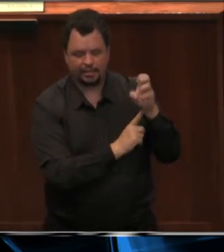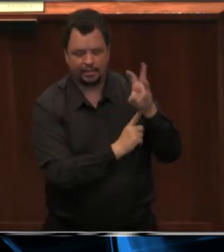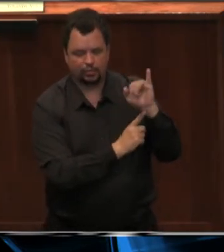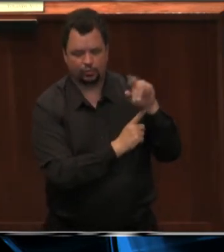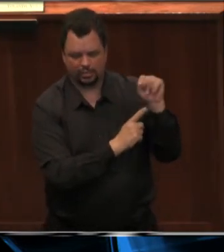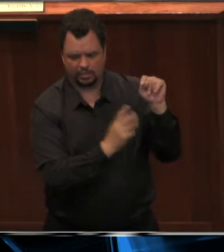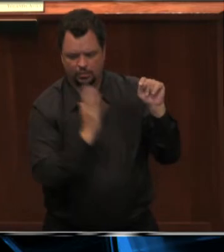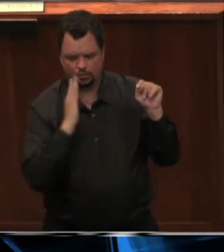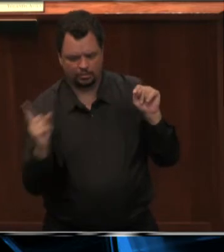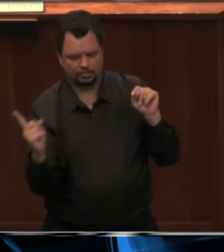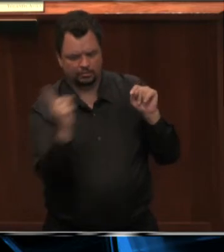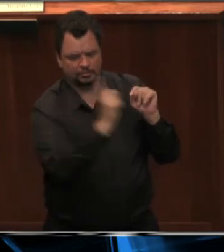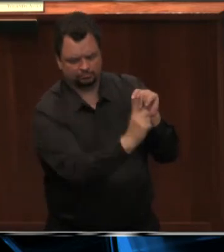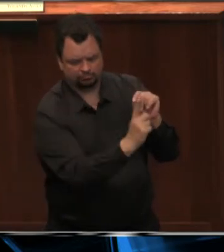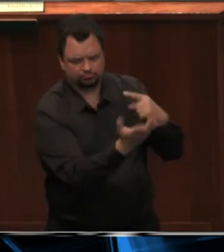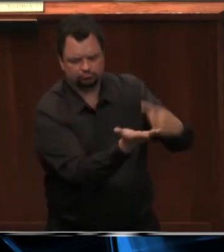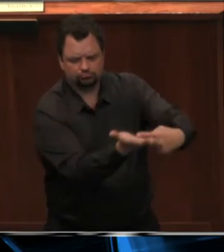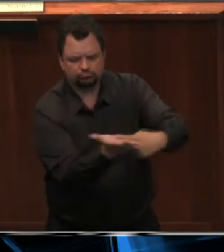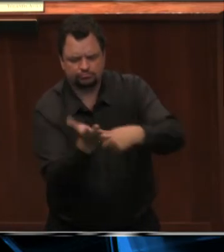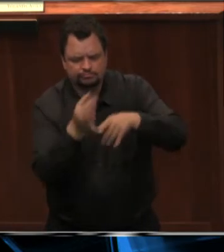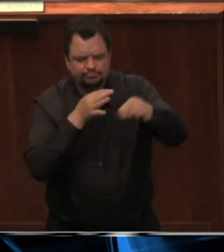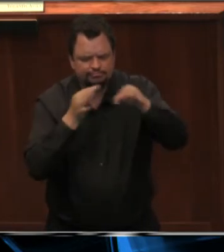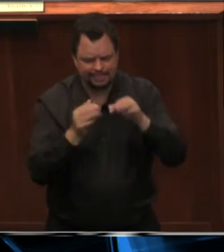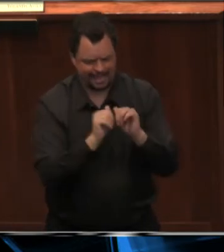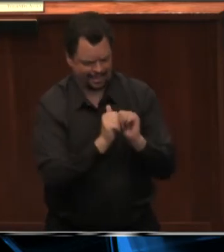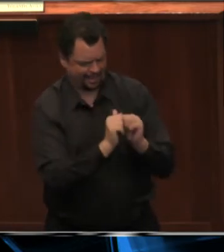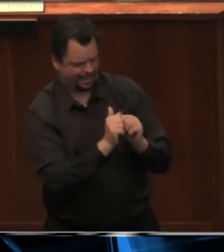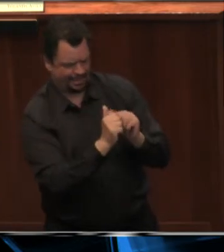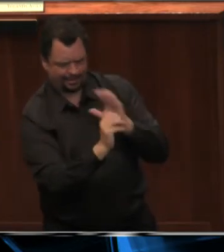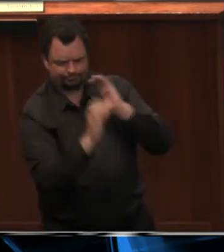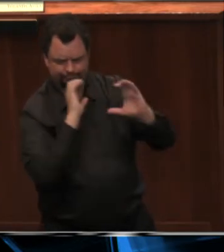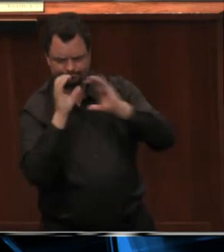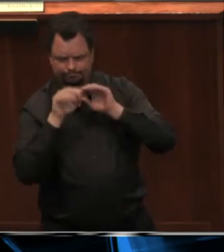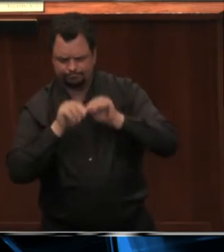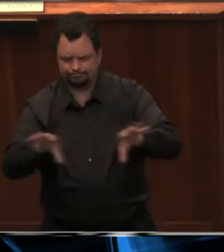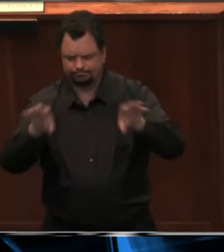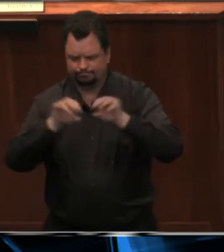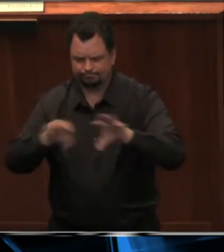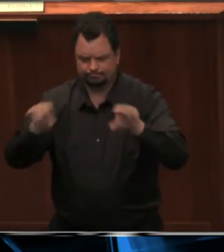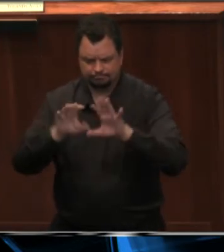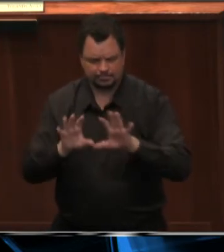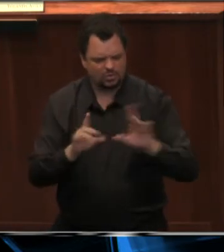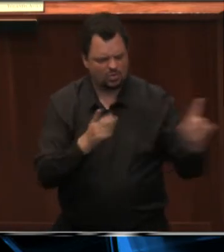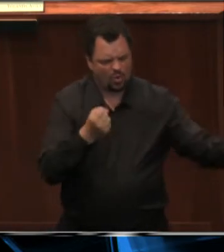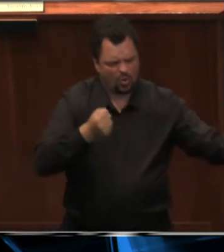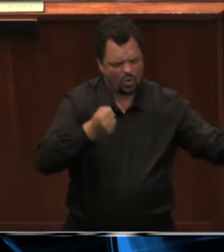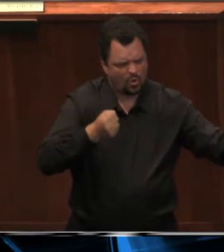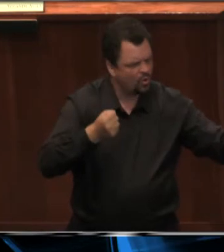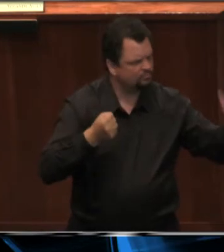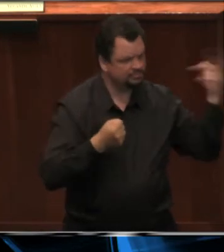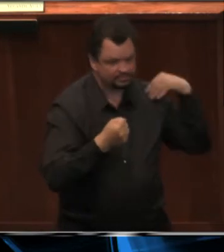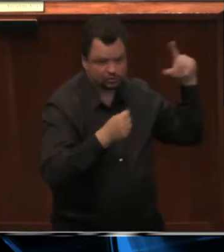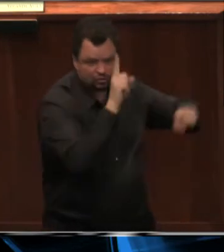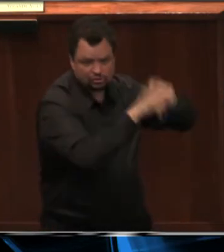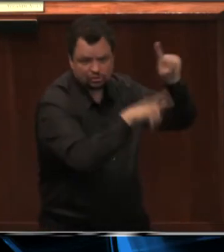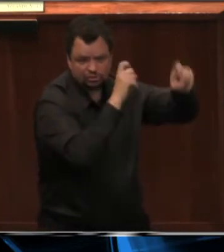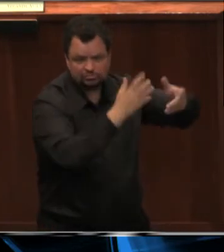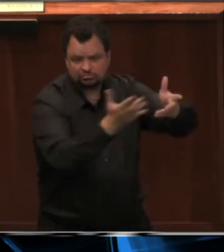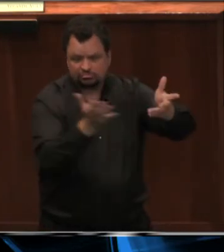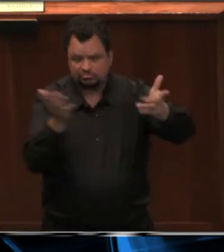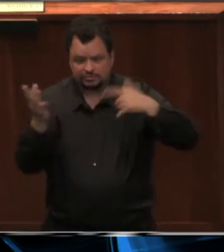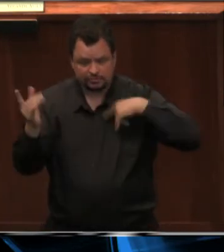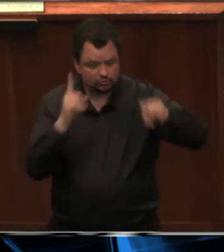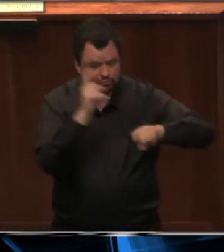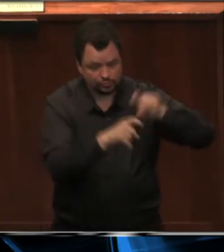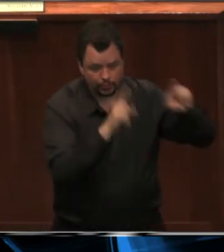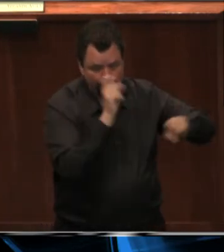communications influence our mitigation plan. Just a moment. Any questions for Deputy? Yes, Thank you, Dora. Dr. Turbush. You